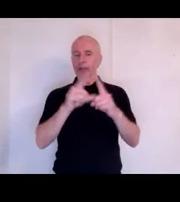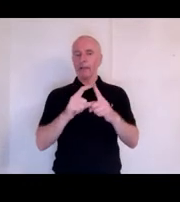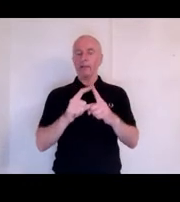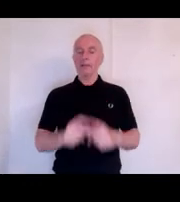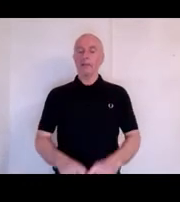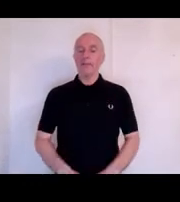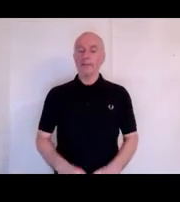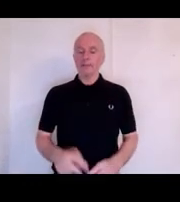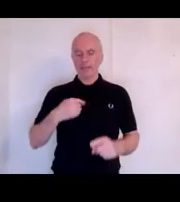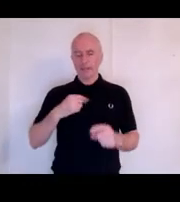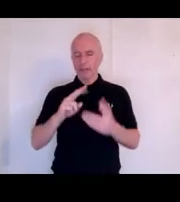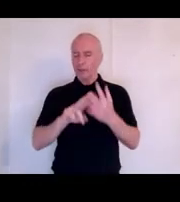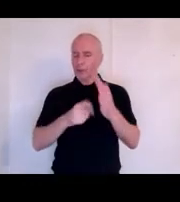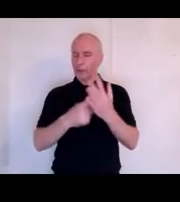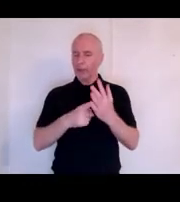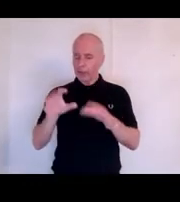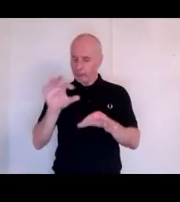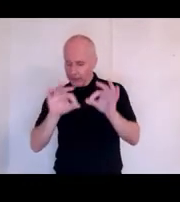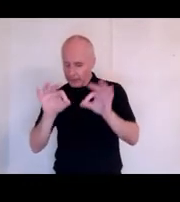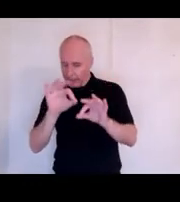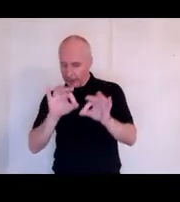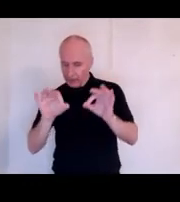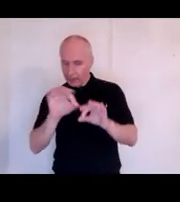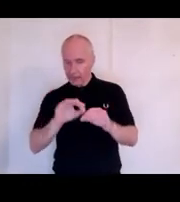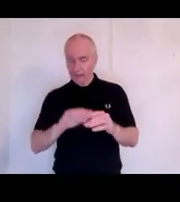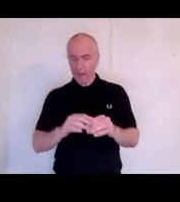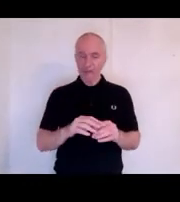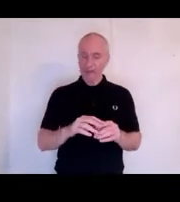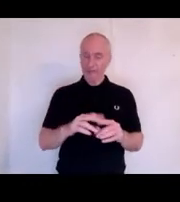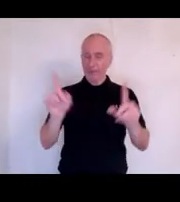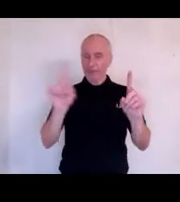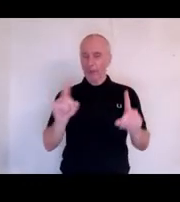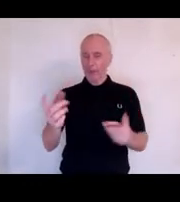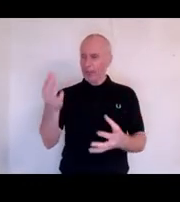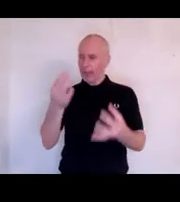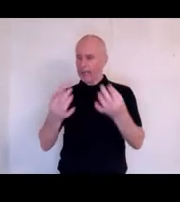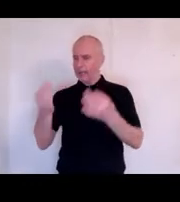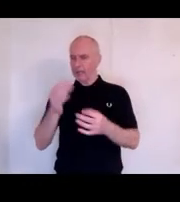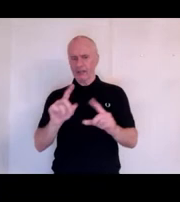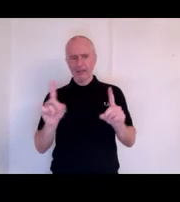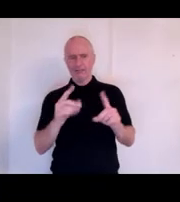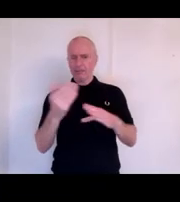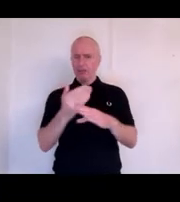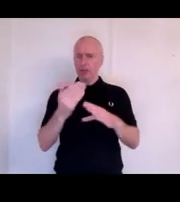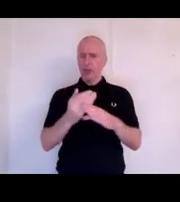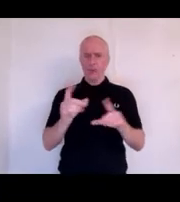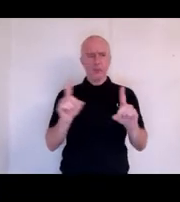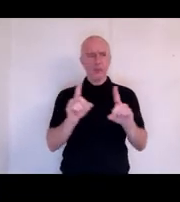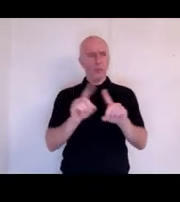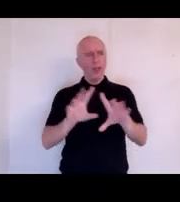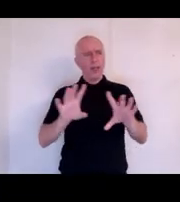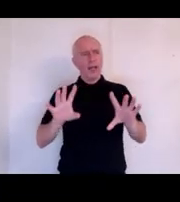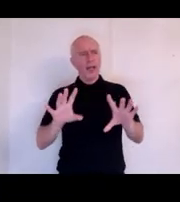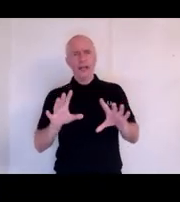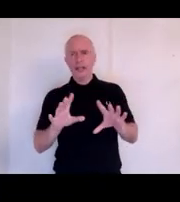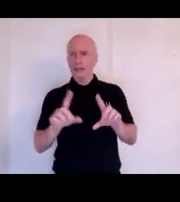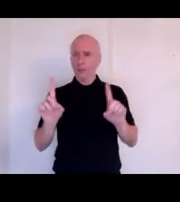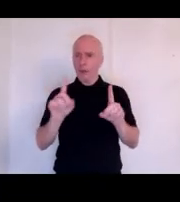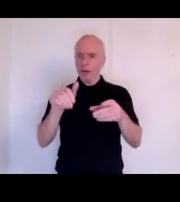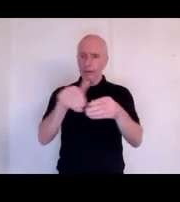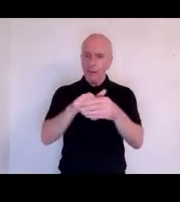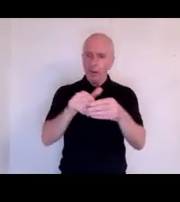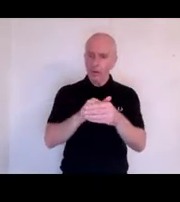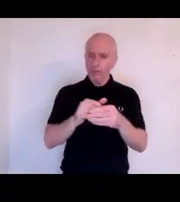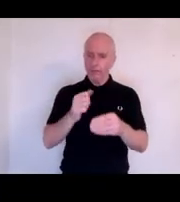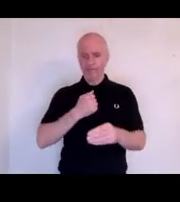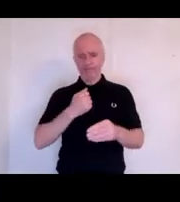And I often get asked, what is being a nuclear physicist at the National Nuclear Laboratory? What does that involve? And